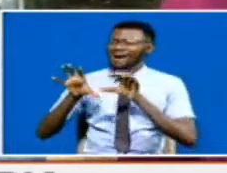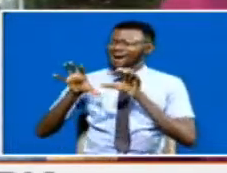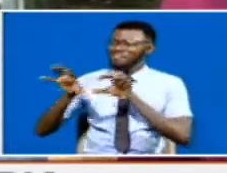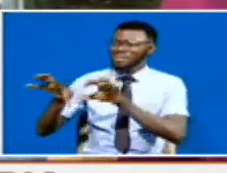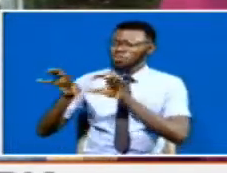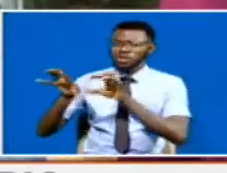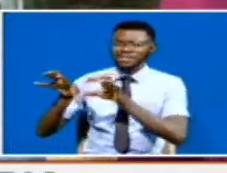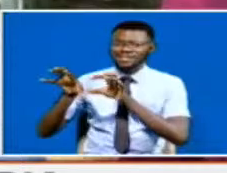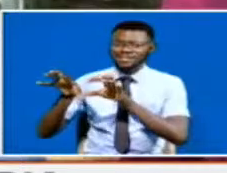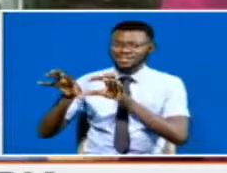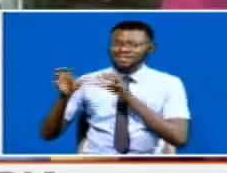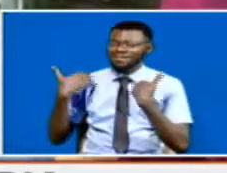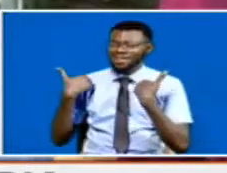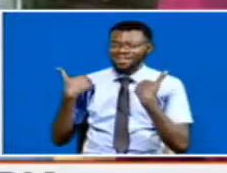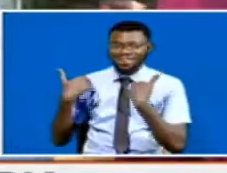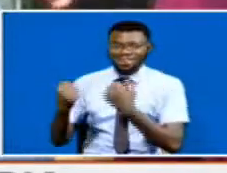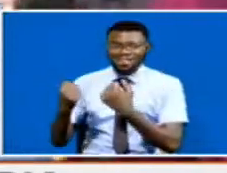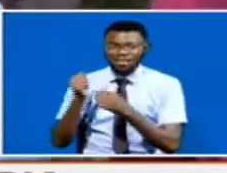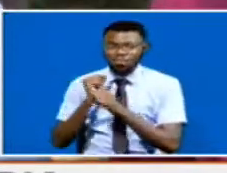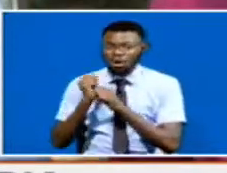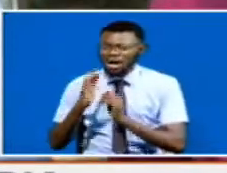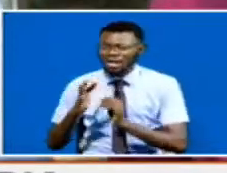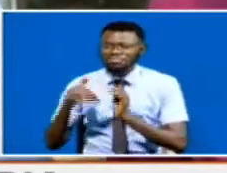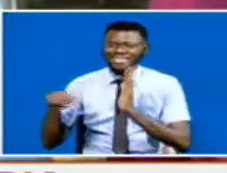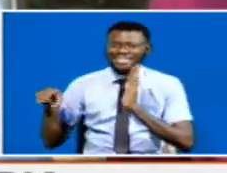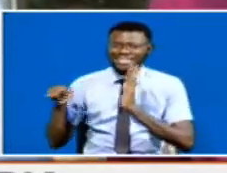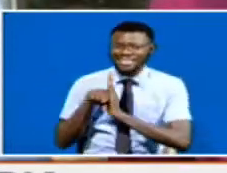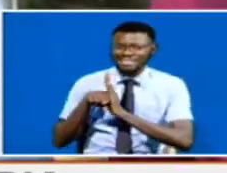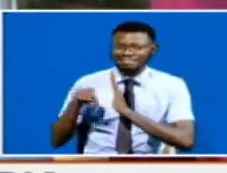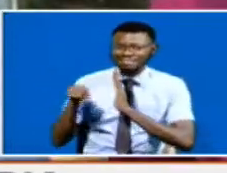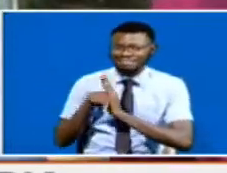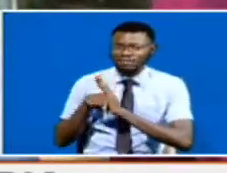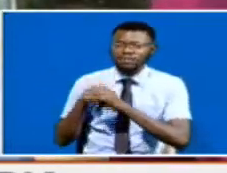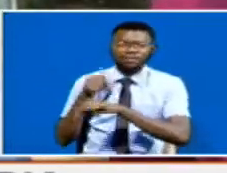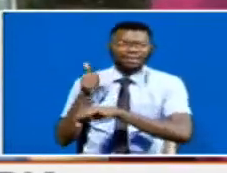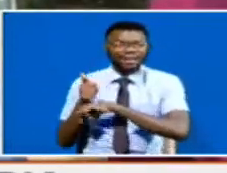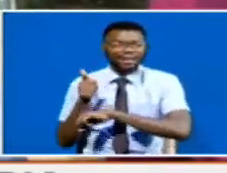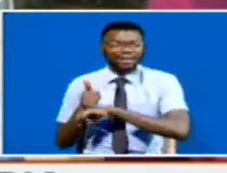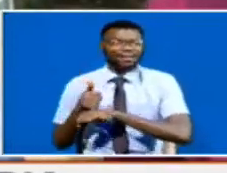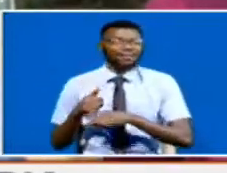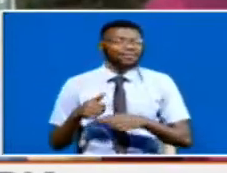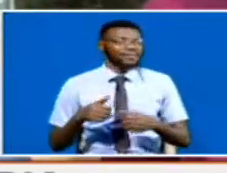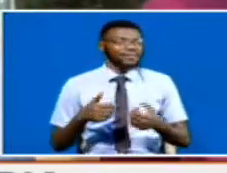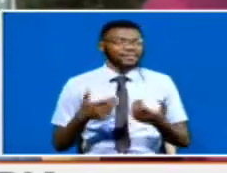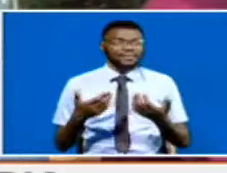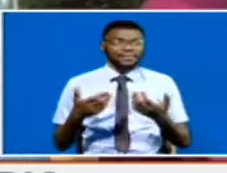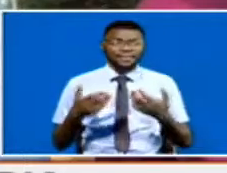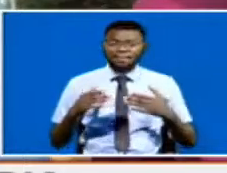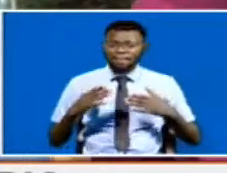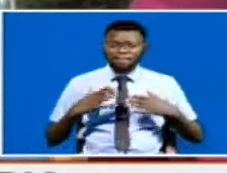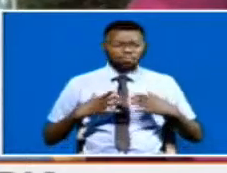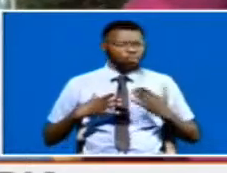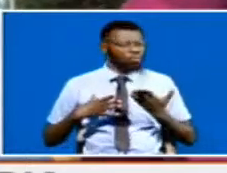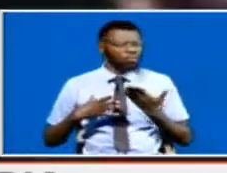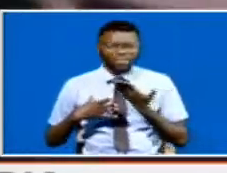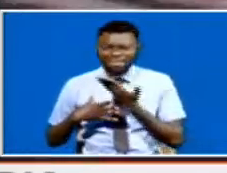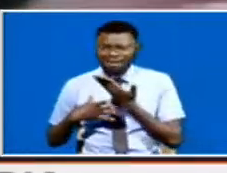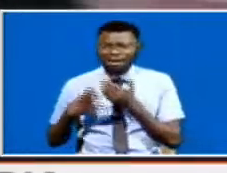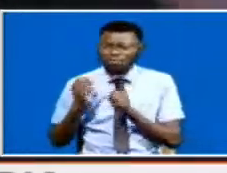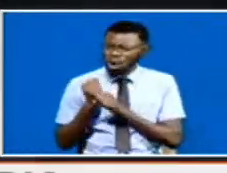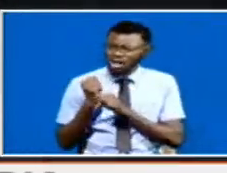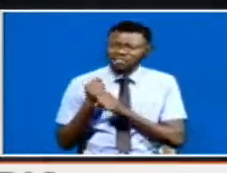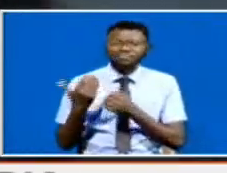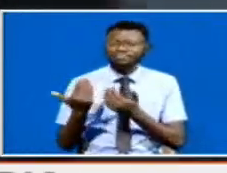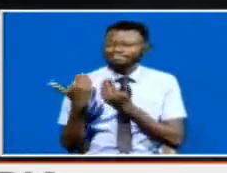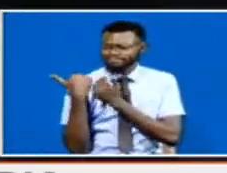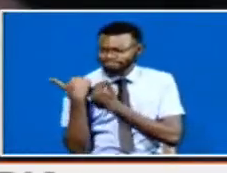worker and uttered unprintable things to the people who ideally were supposed to be serving them.